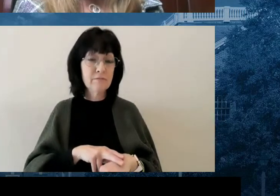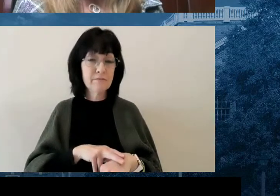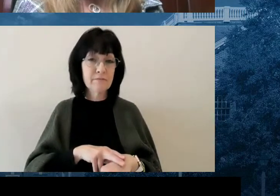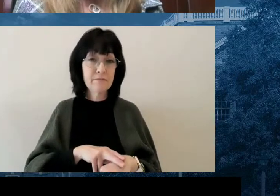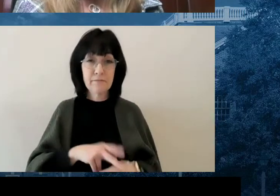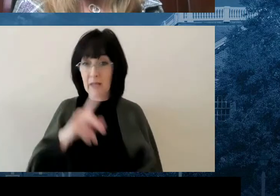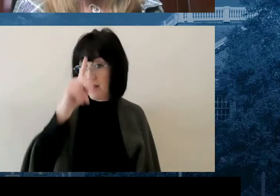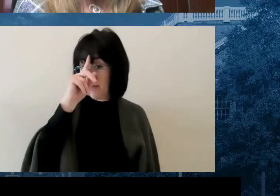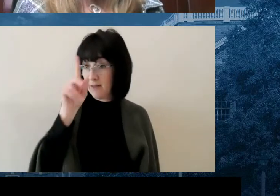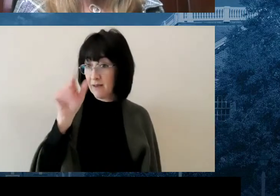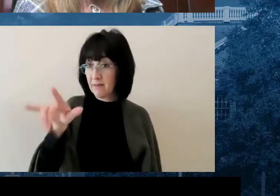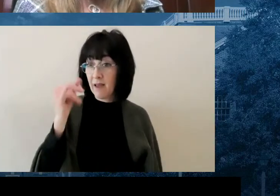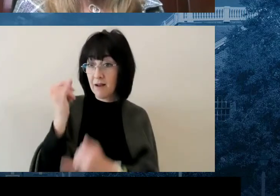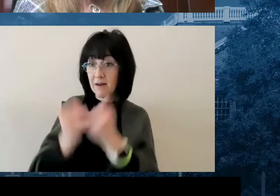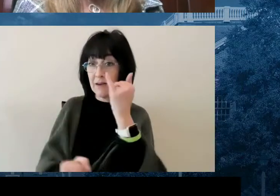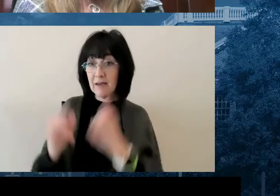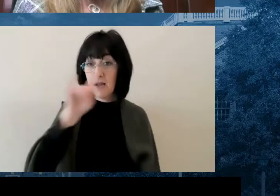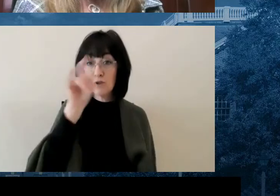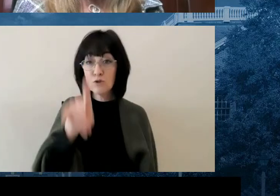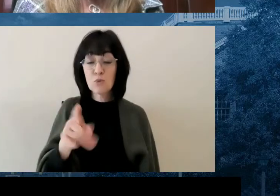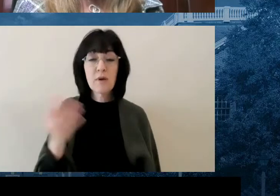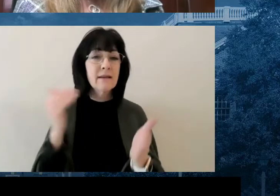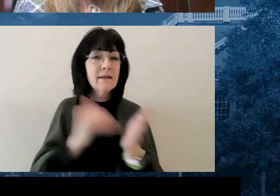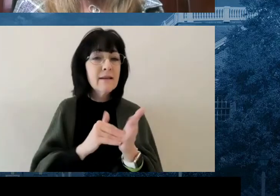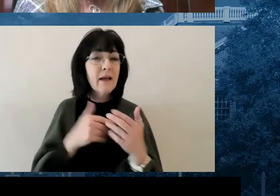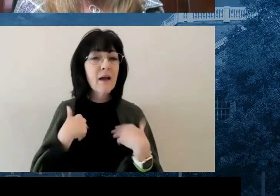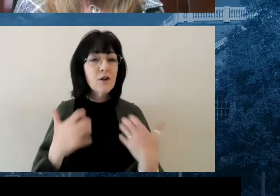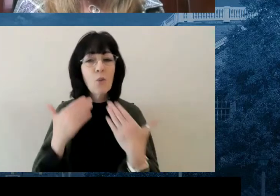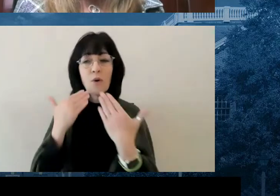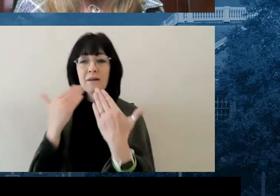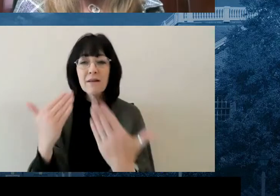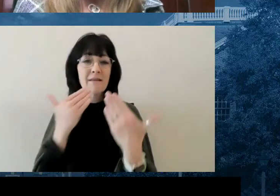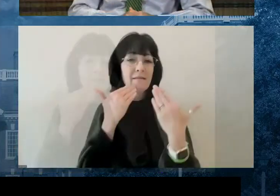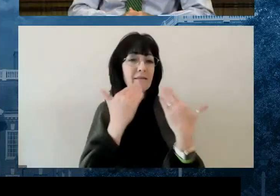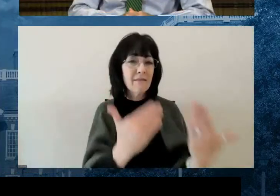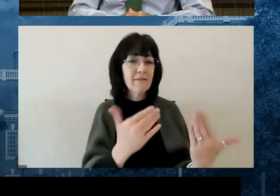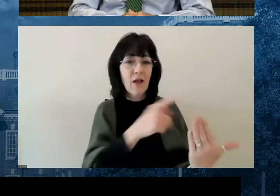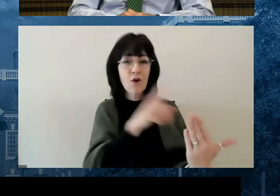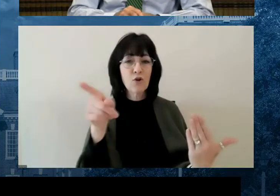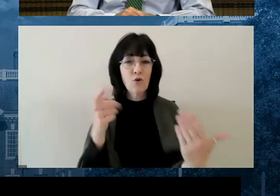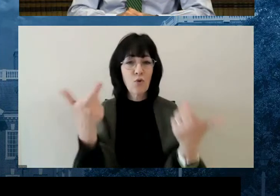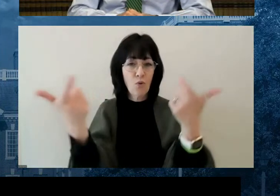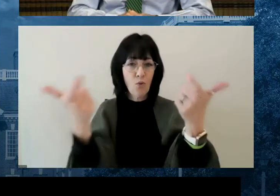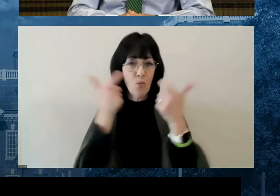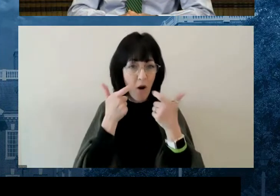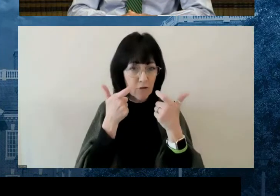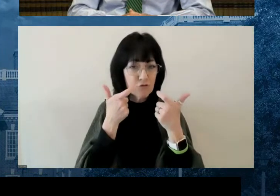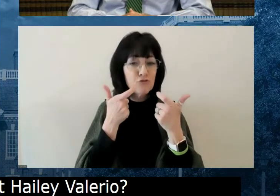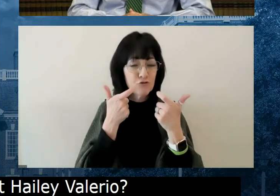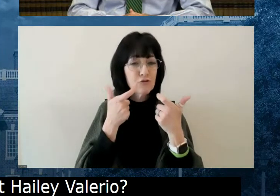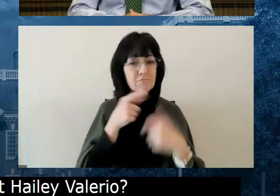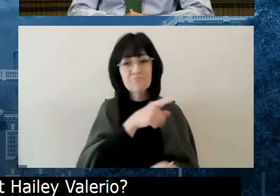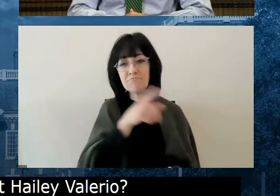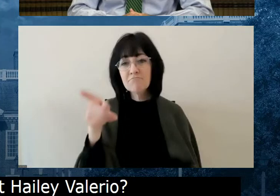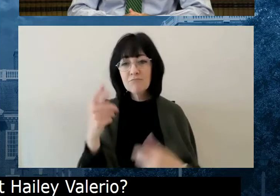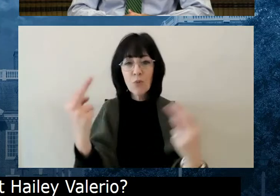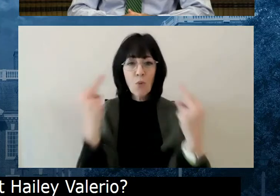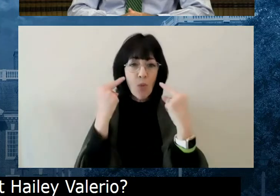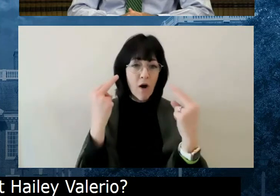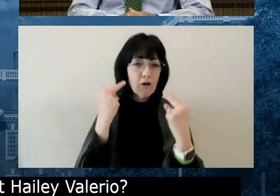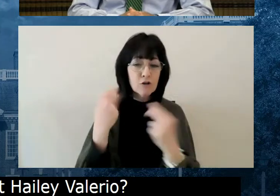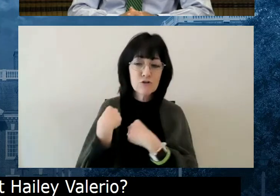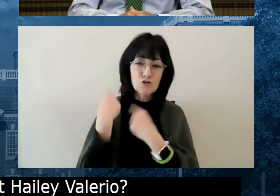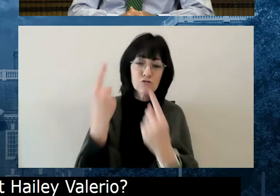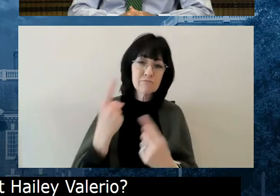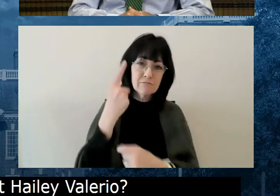the last one. So again, thank you all for joining us. We appreciate your attendance over the past year, your interest